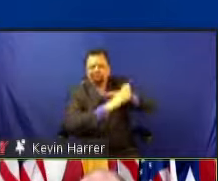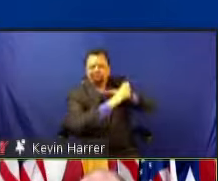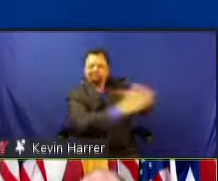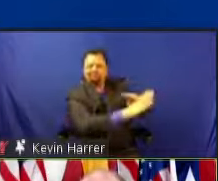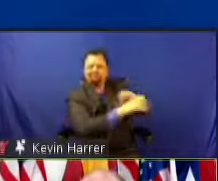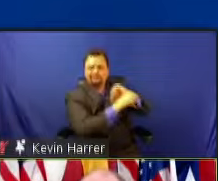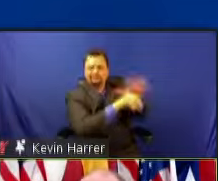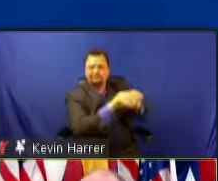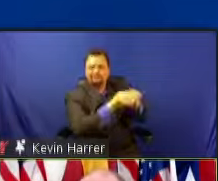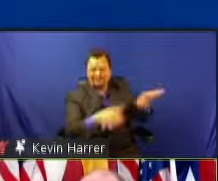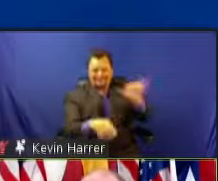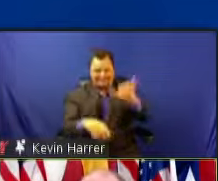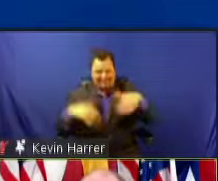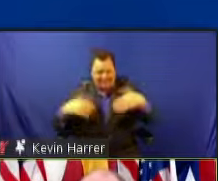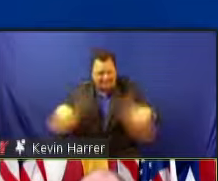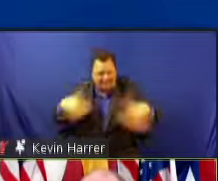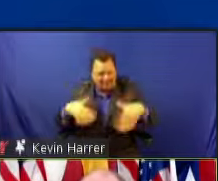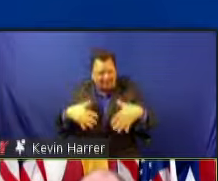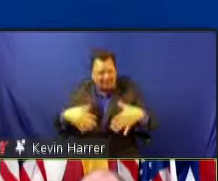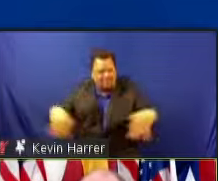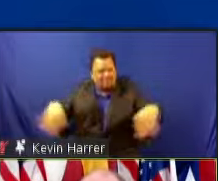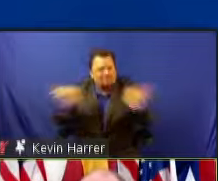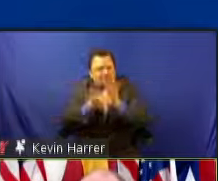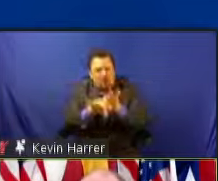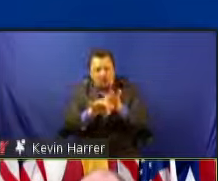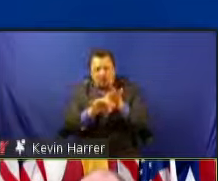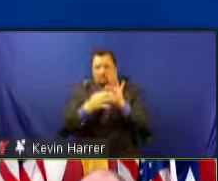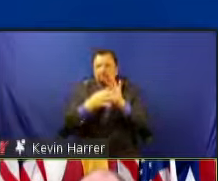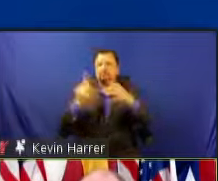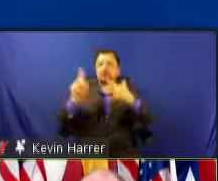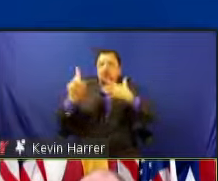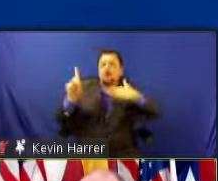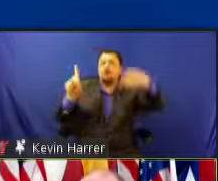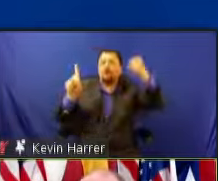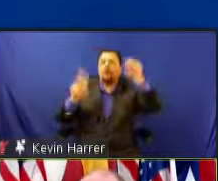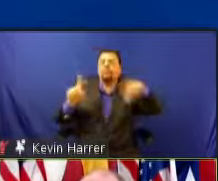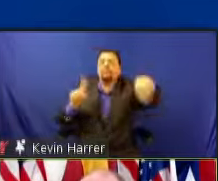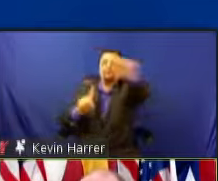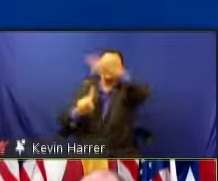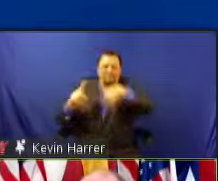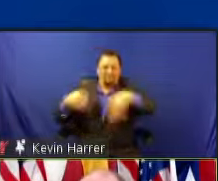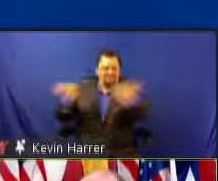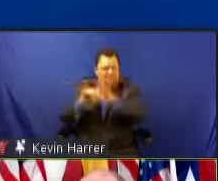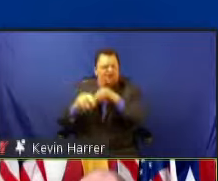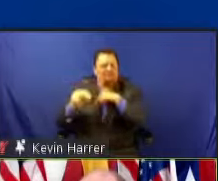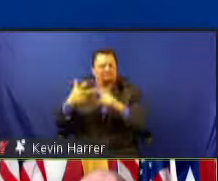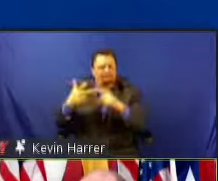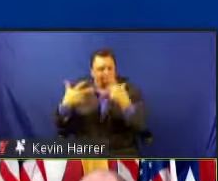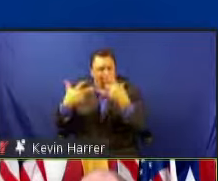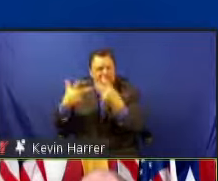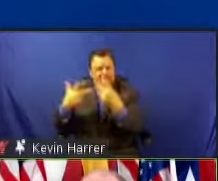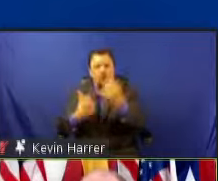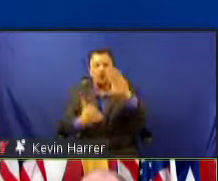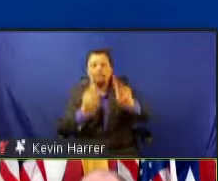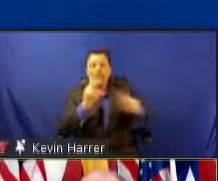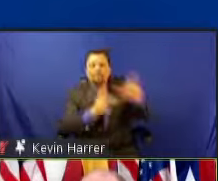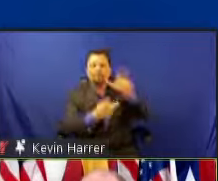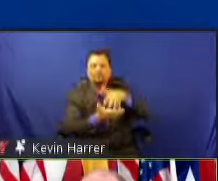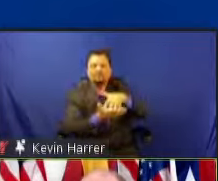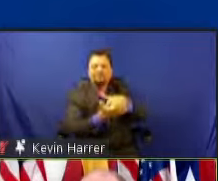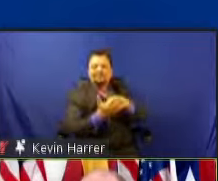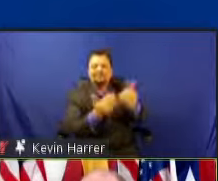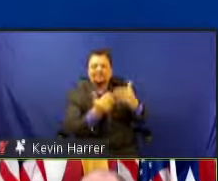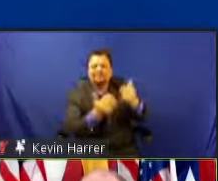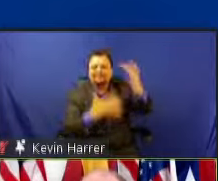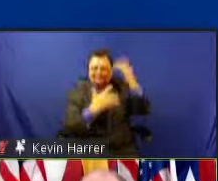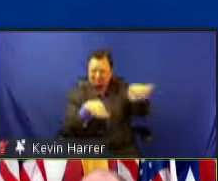older Coloradans and those with pre-existing conditions, this is very, very important news. And we plan on being among the leading states in rolling out